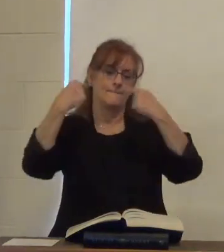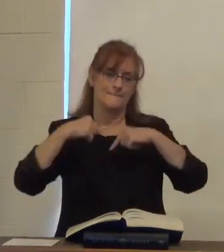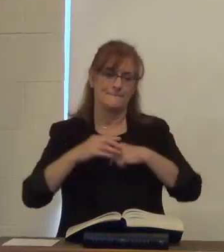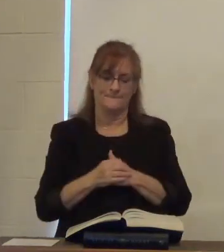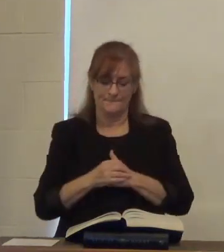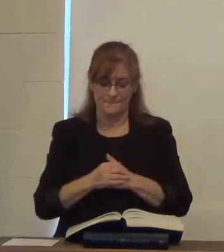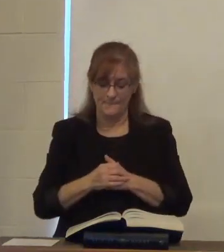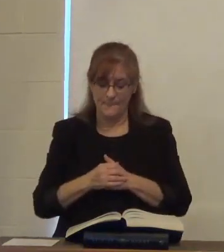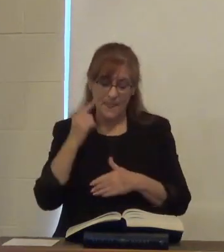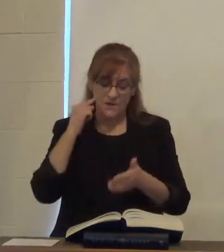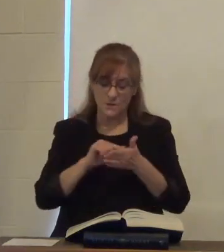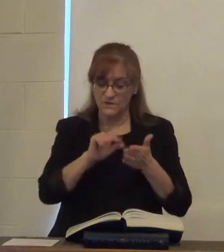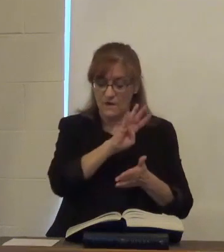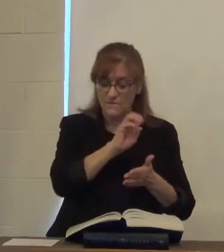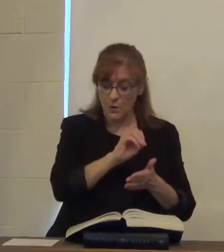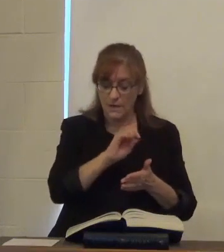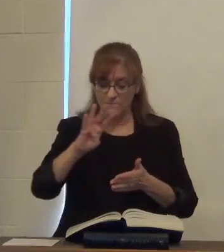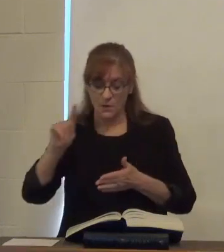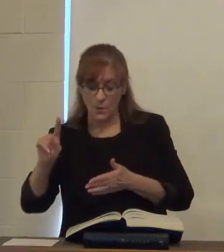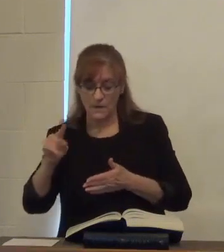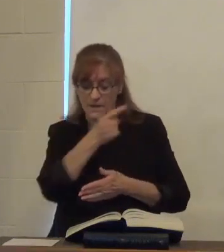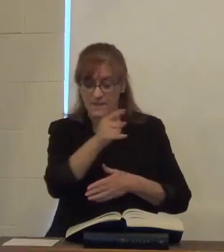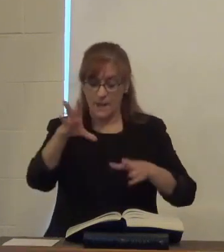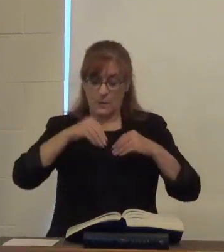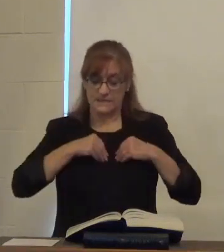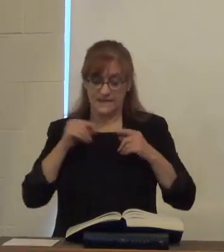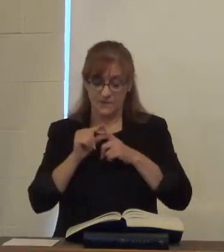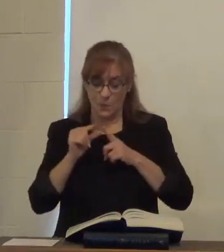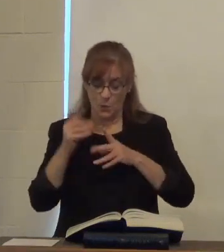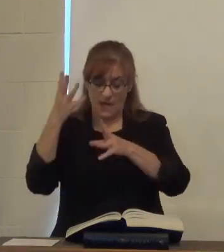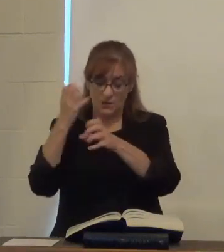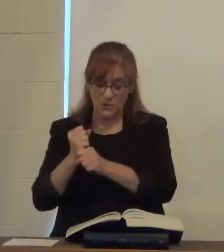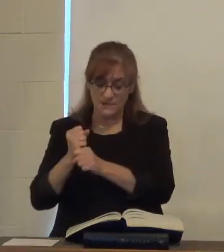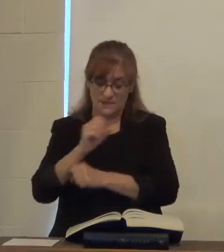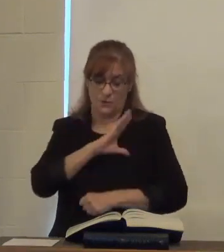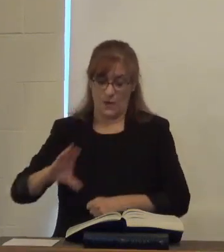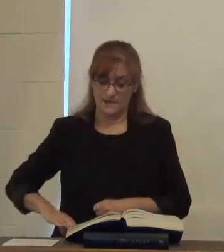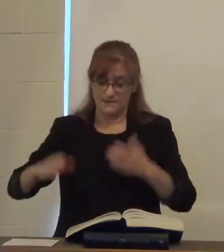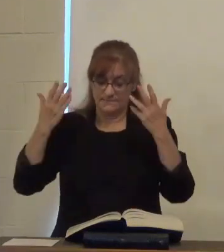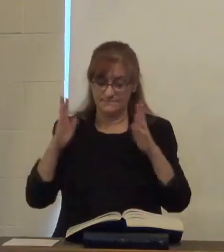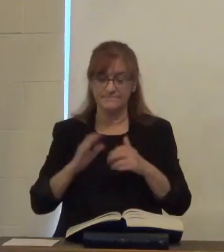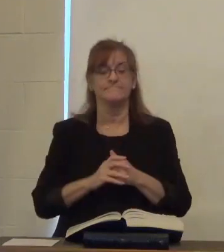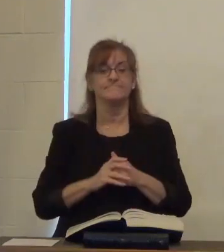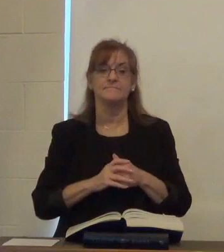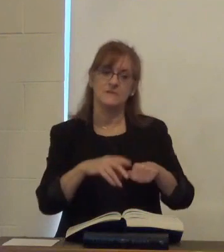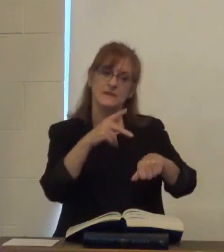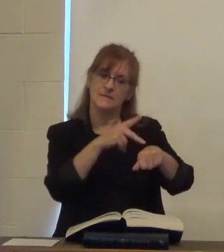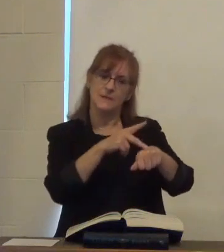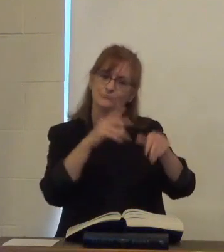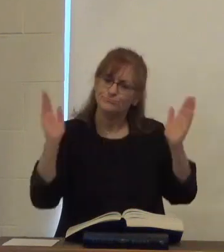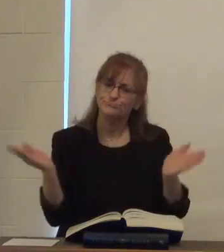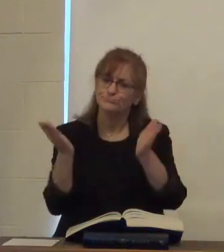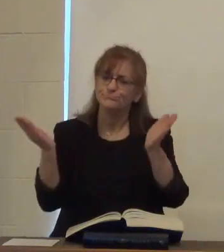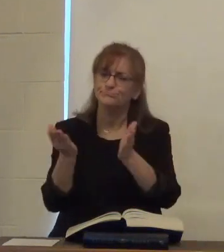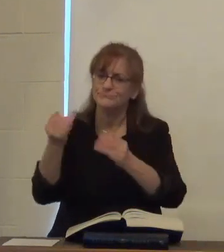Notice in verses 40 and 41 now, they received the word and trusted Christ. We have Peter's persuasive